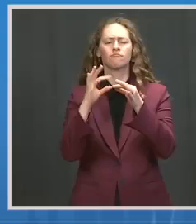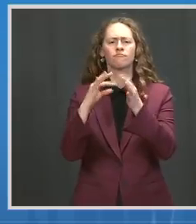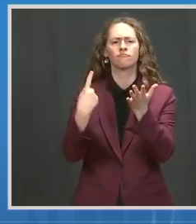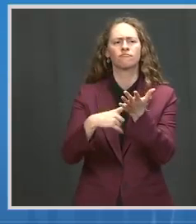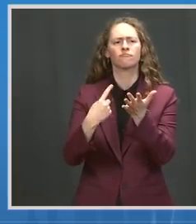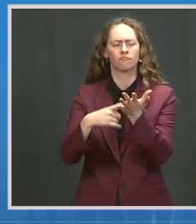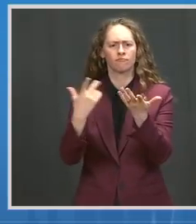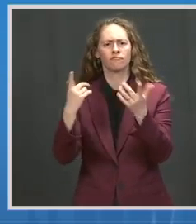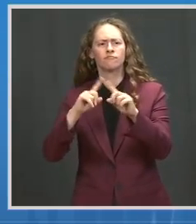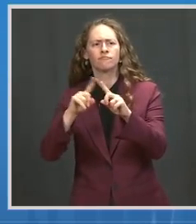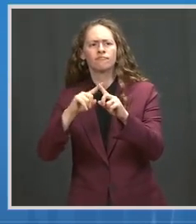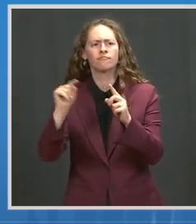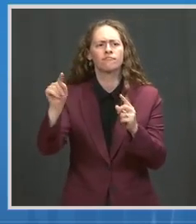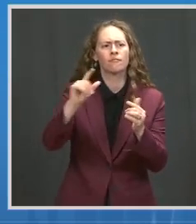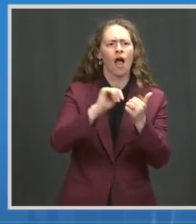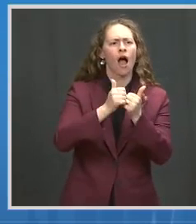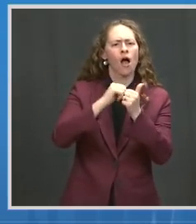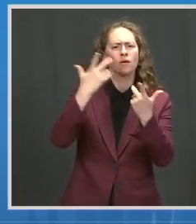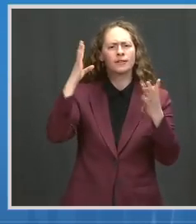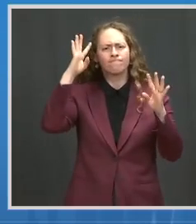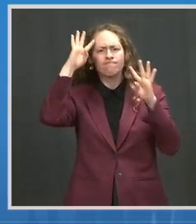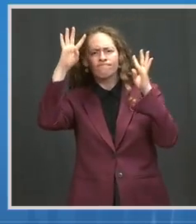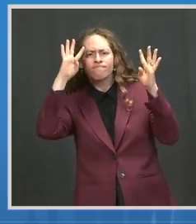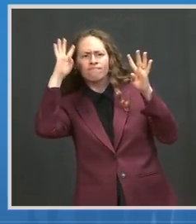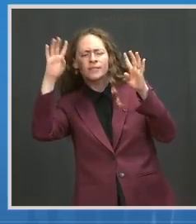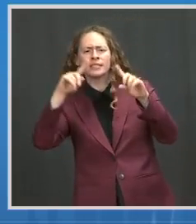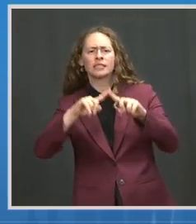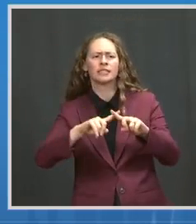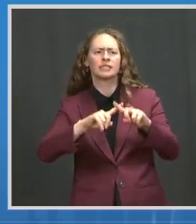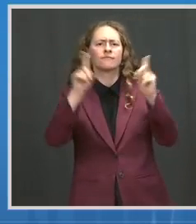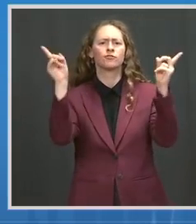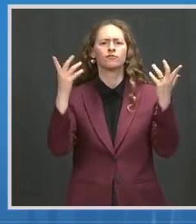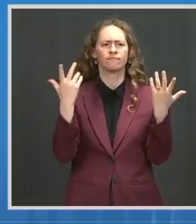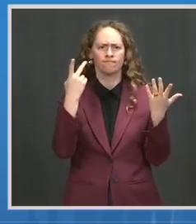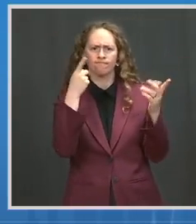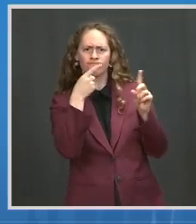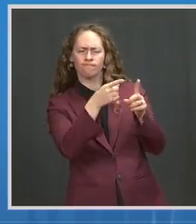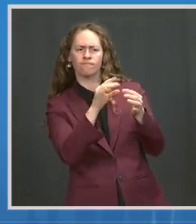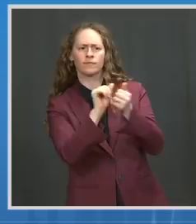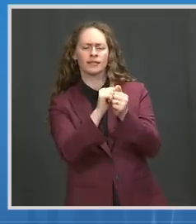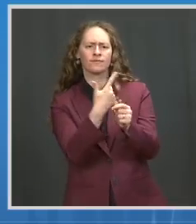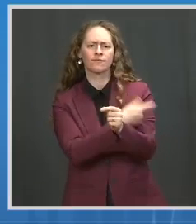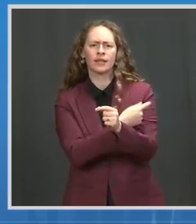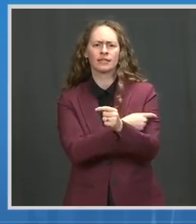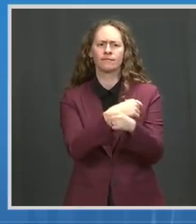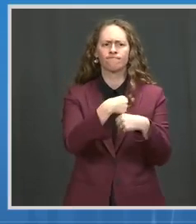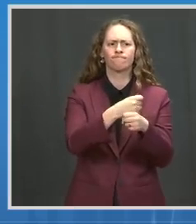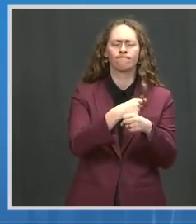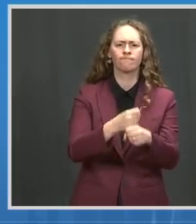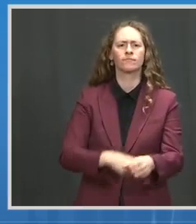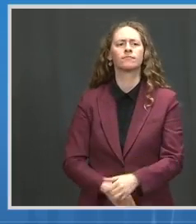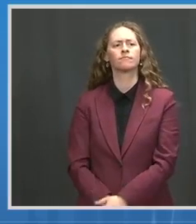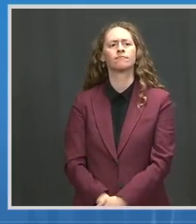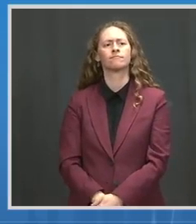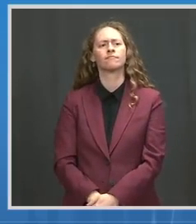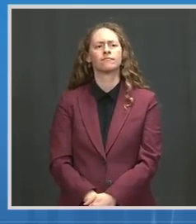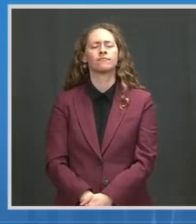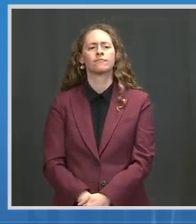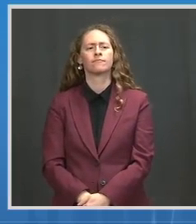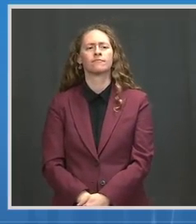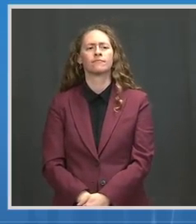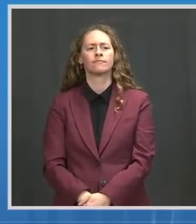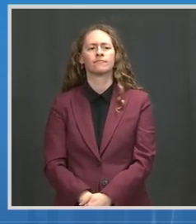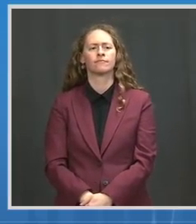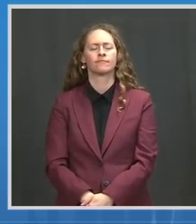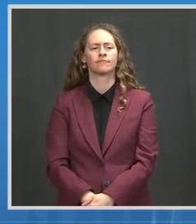platform over the last 2 decades so that we would be ready in case the worst should happen. Jonathan, that's how you got your vaccine in the first